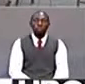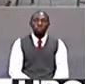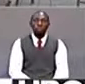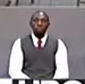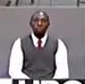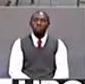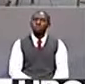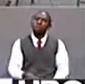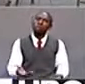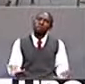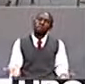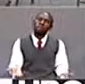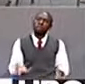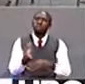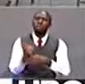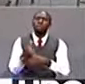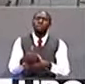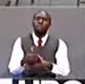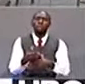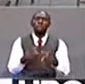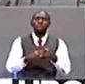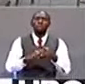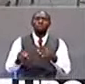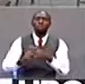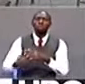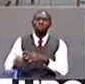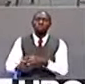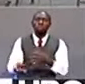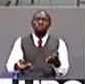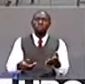Hey, I see the ministers moving. What's happening?